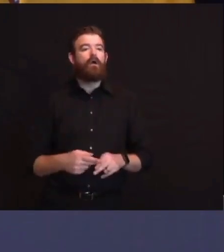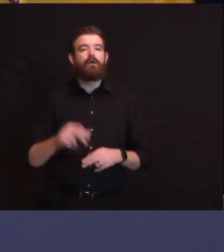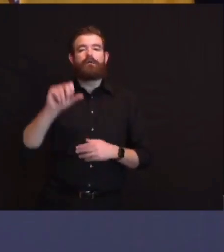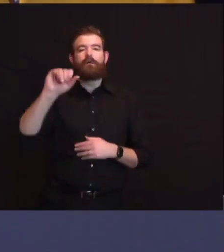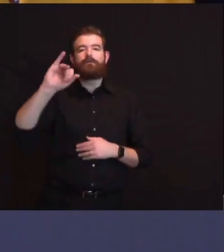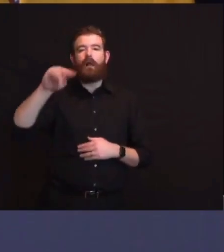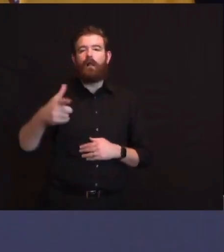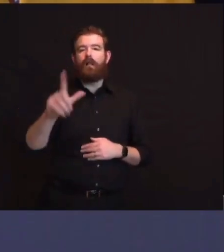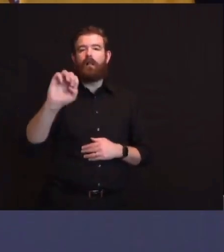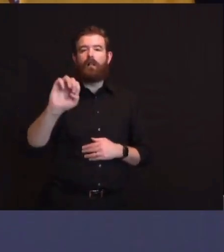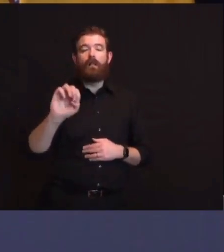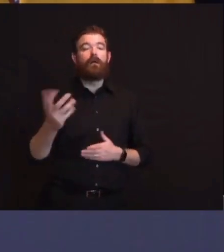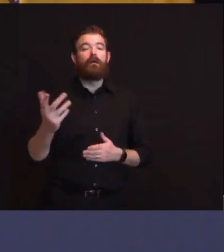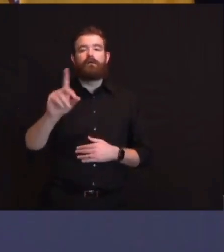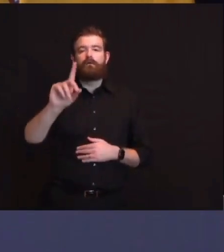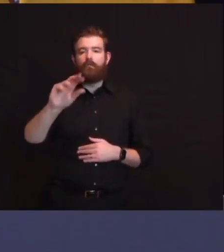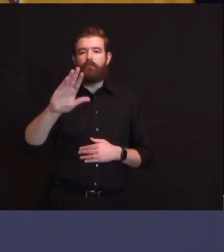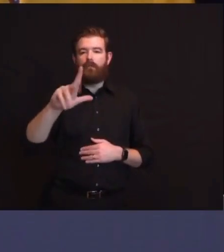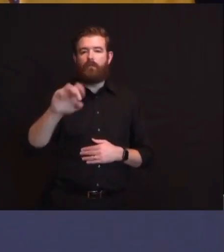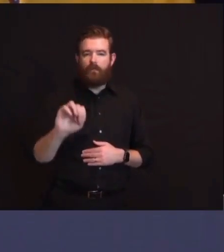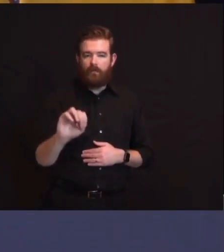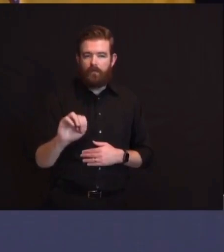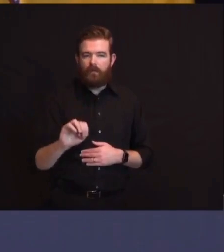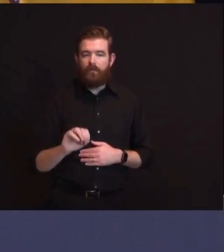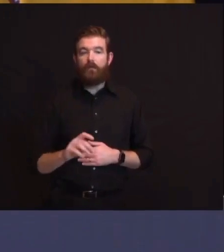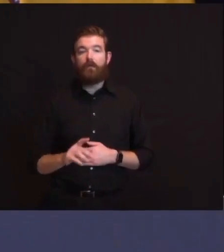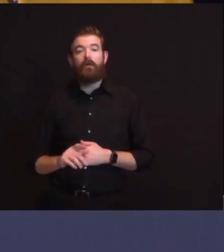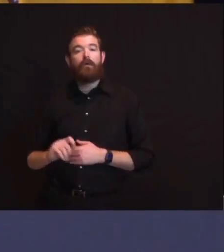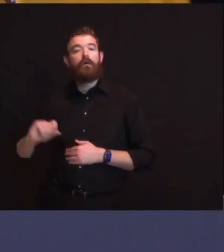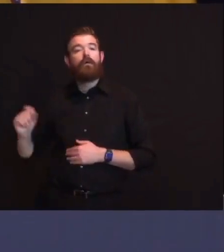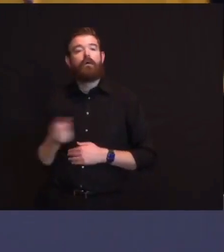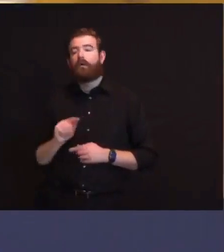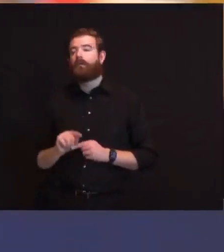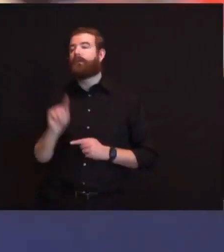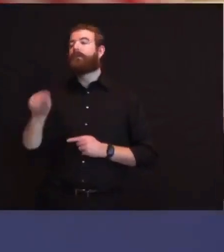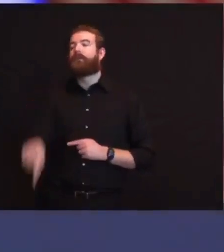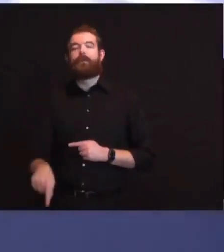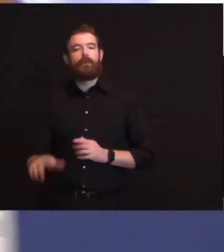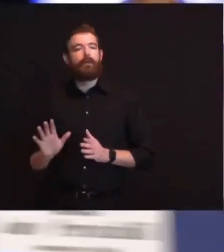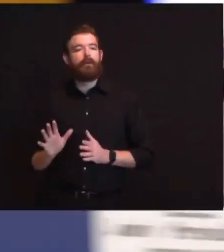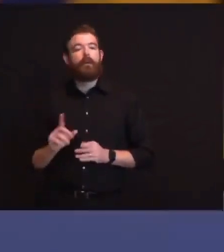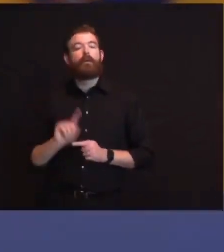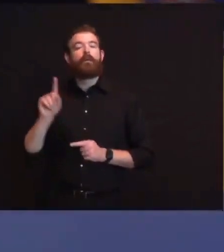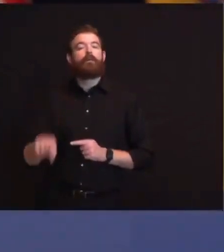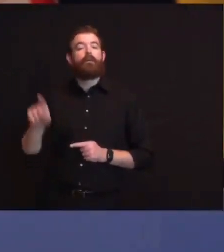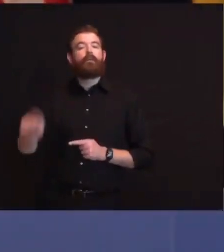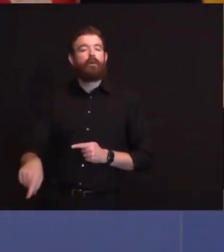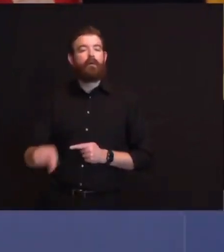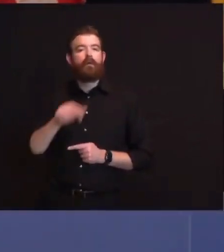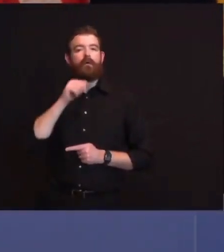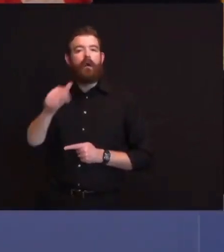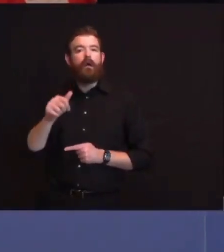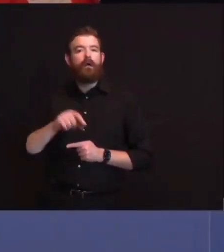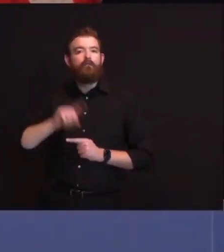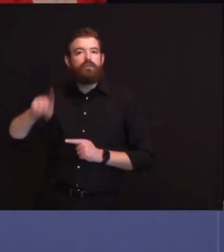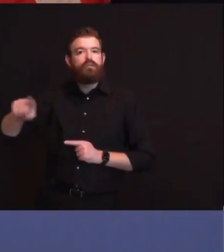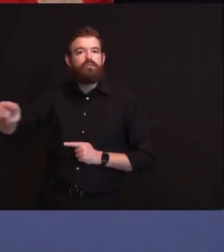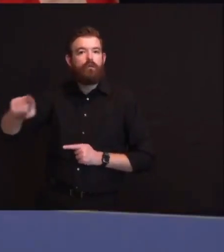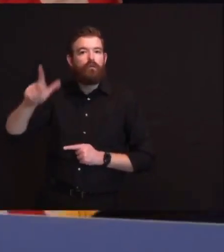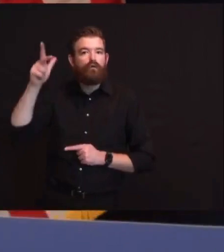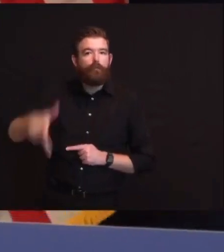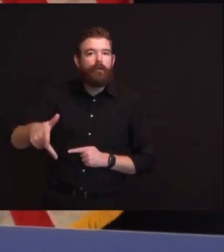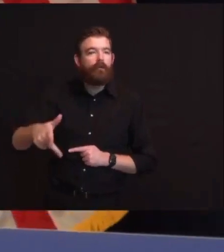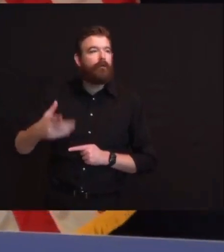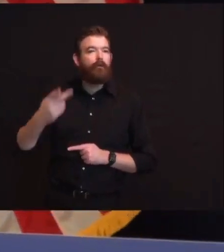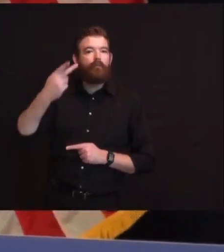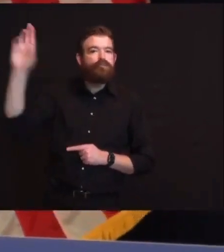kind of is that fair to say? Yeah, that would be fair to say. Of course, we have seen larger, circumstances. Absolutely.